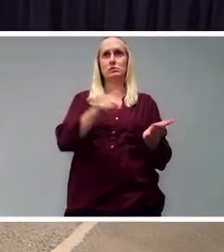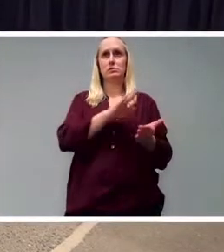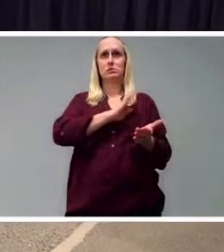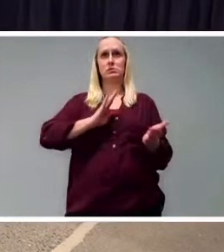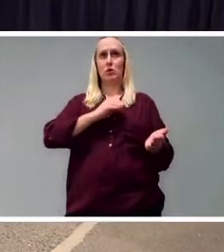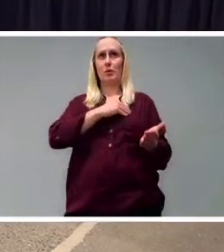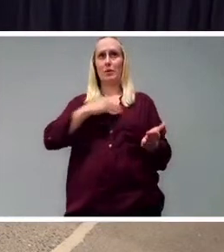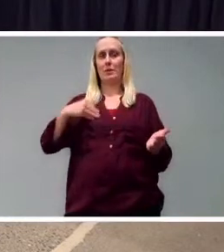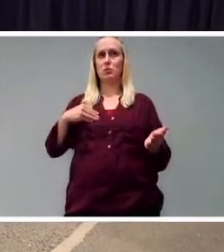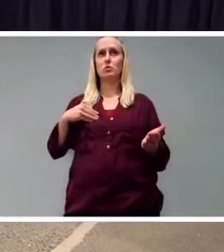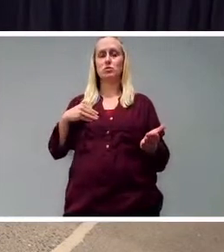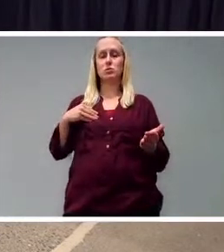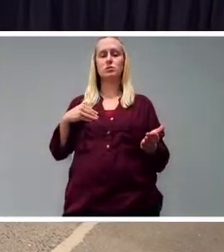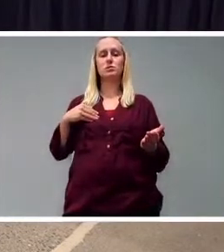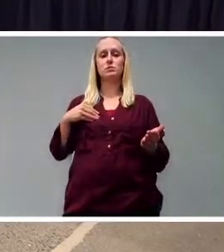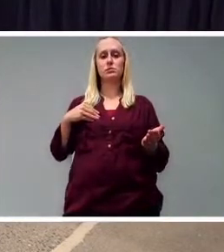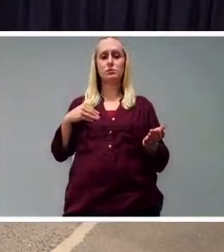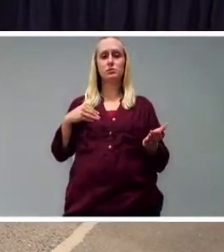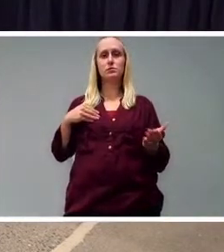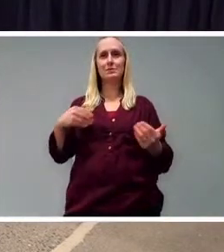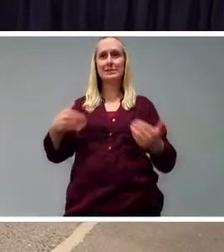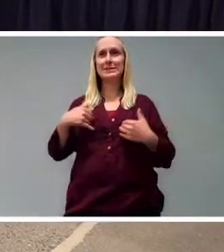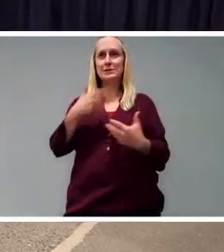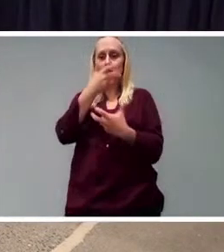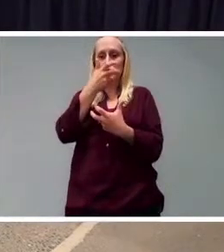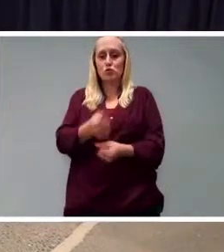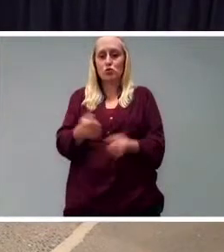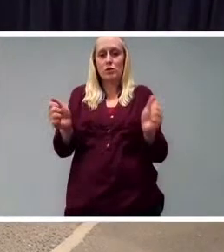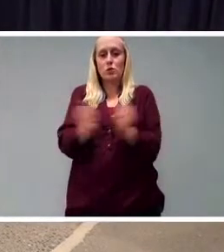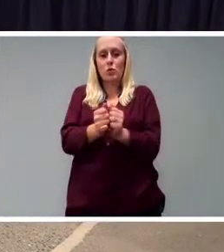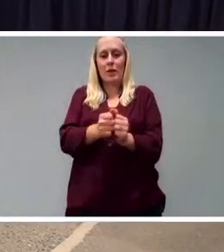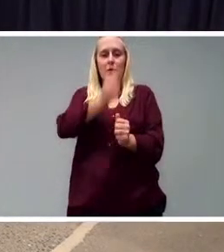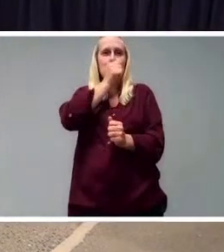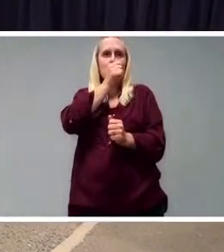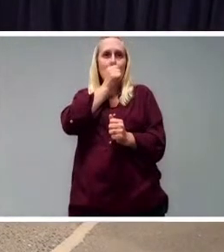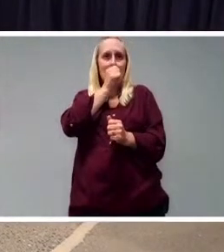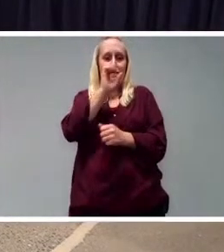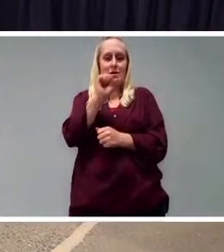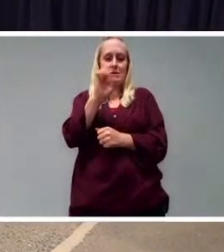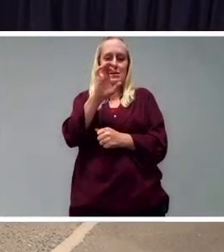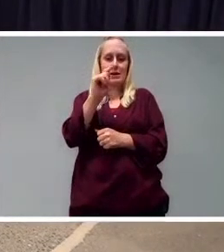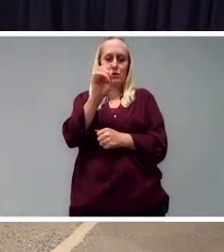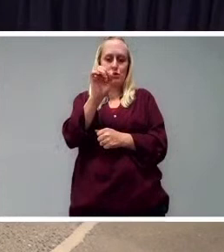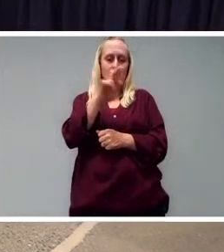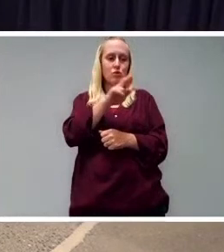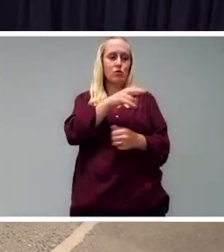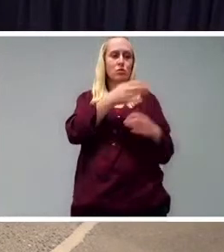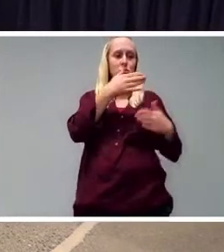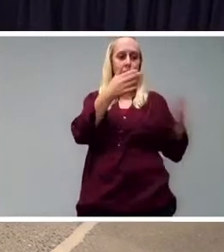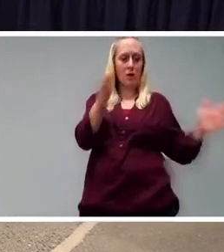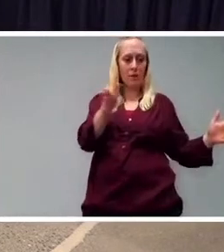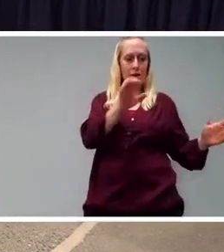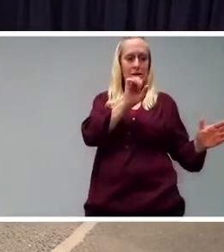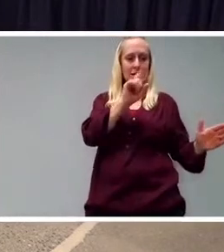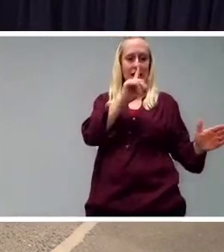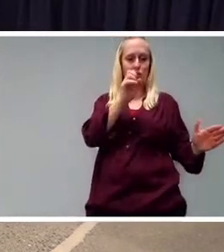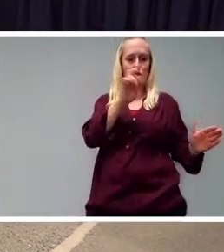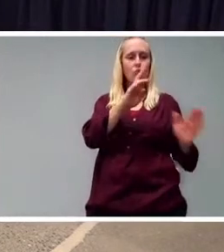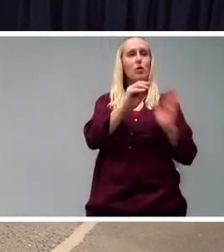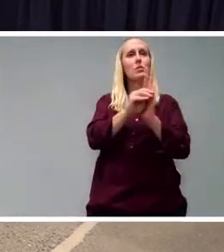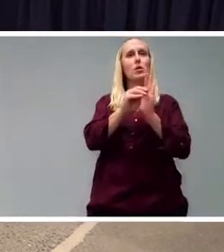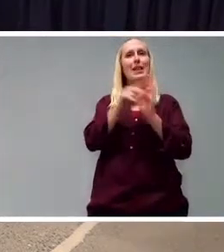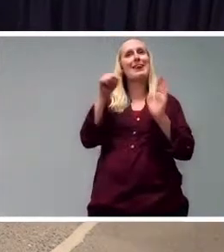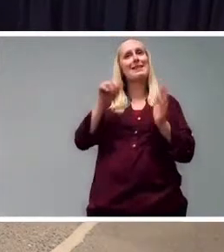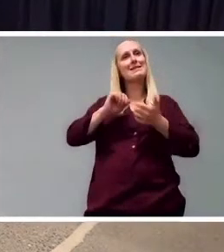to have some trust in private sector, public sector model, because this is the way we need to take care,